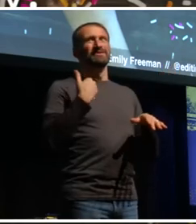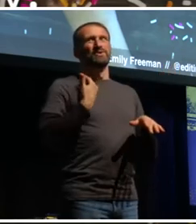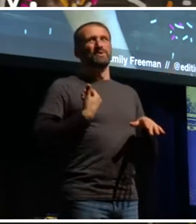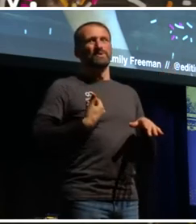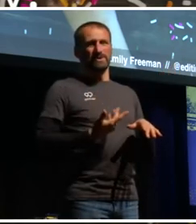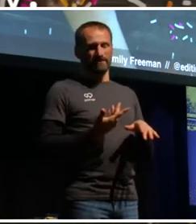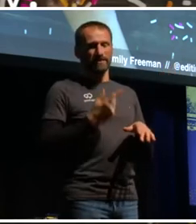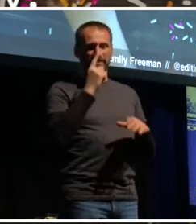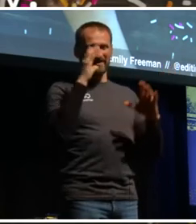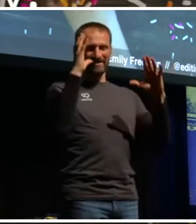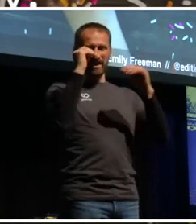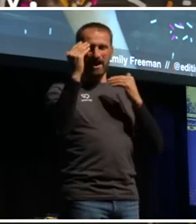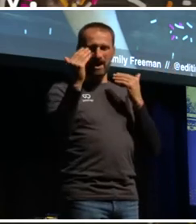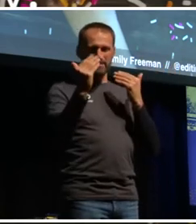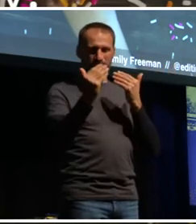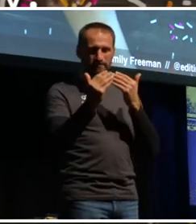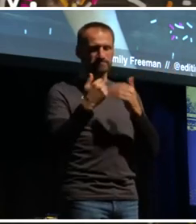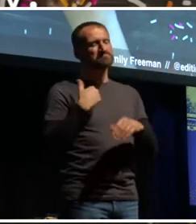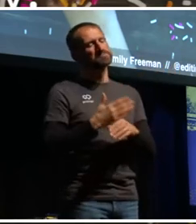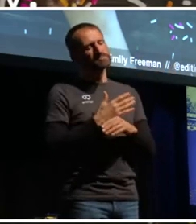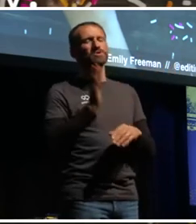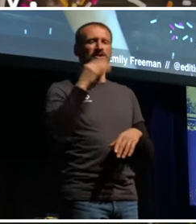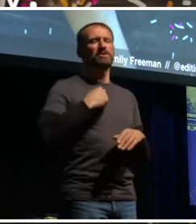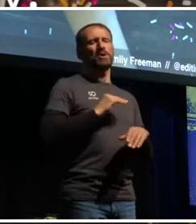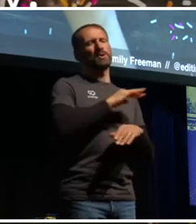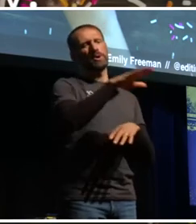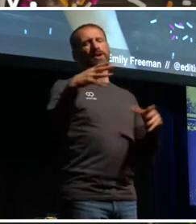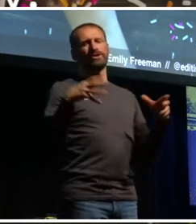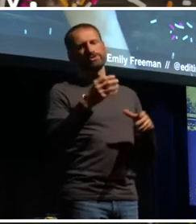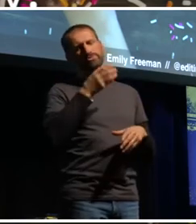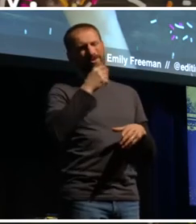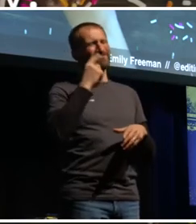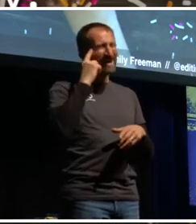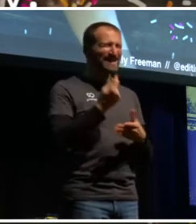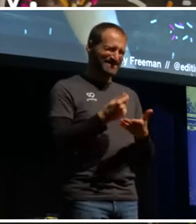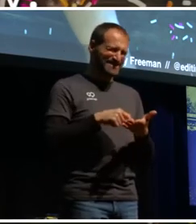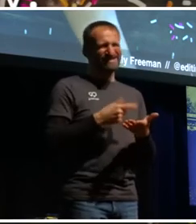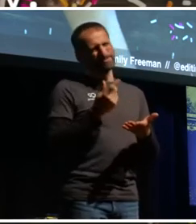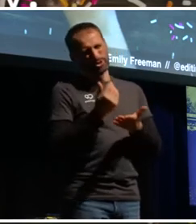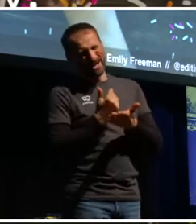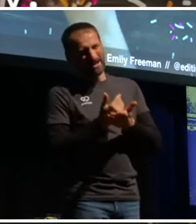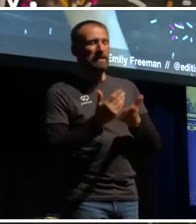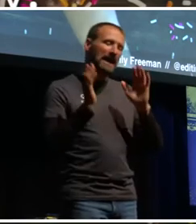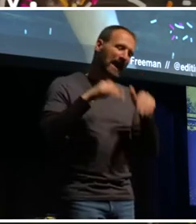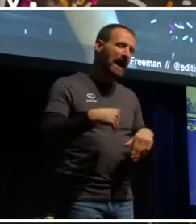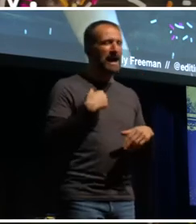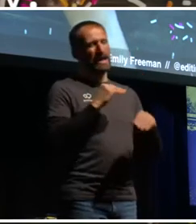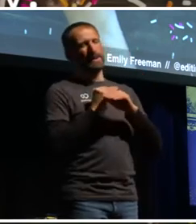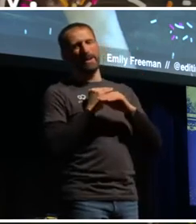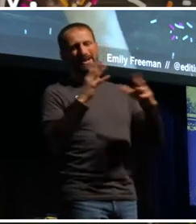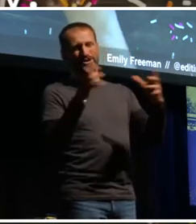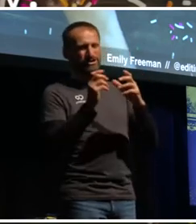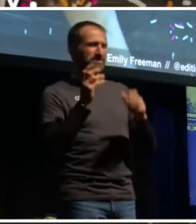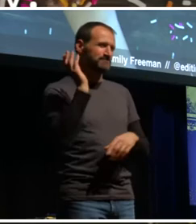comes around, you decide to get a drink with colleagues, even though you know you're on a budget and you're trying to save money. Baumeister and other psychologists have